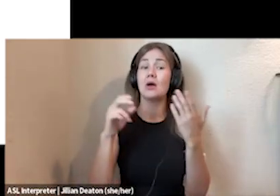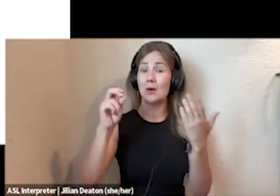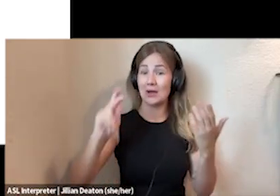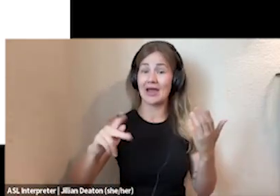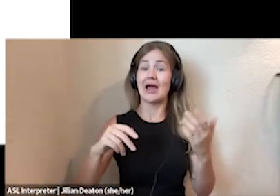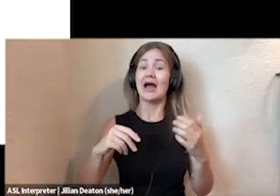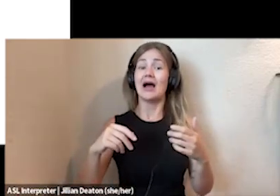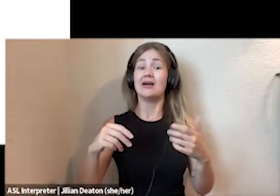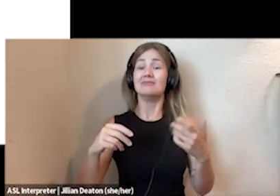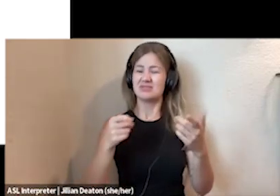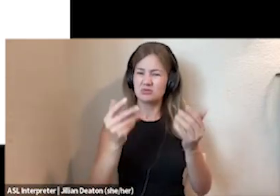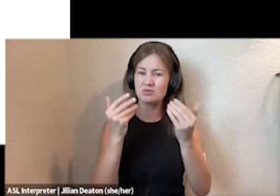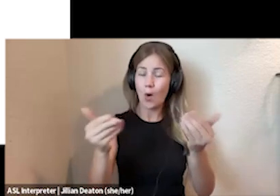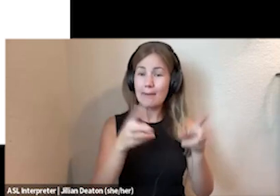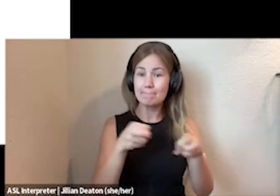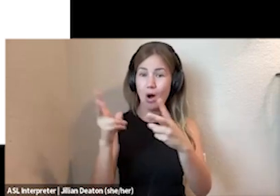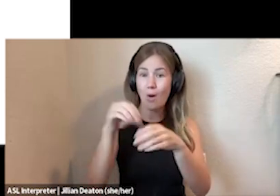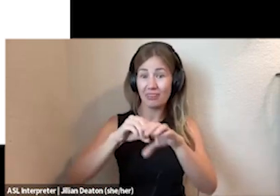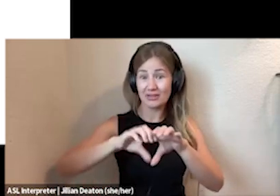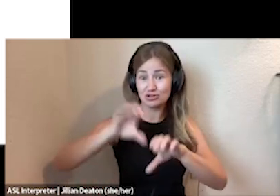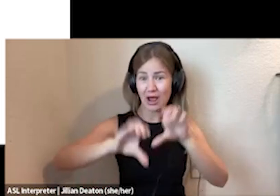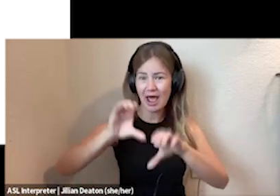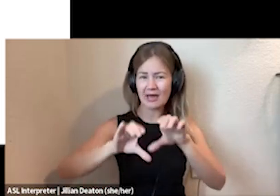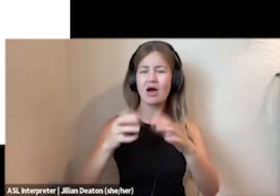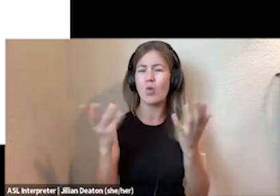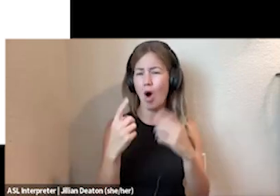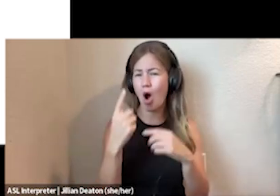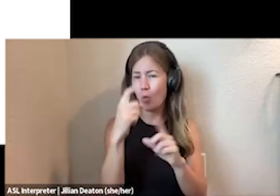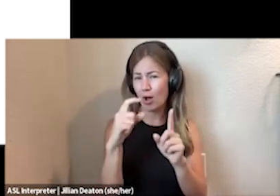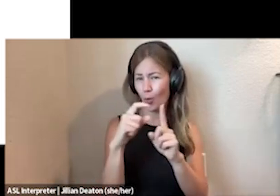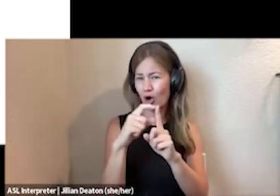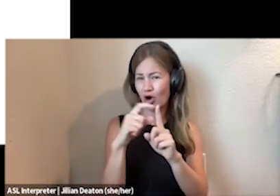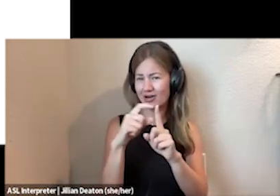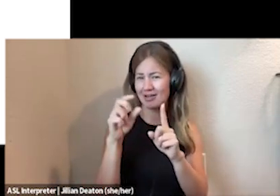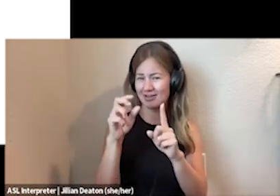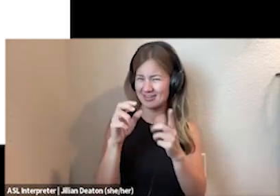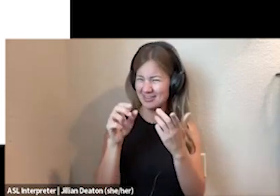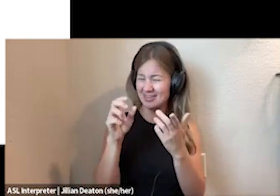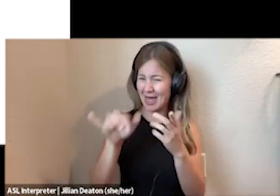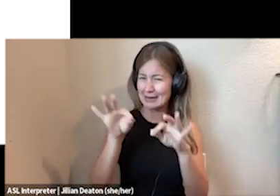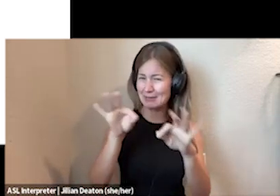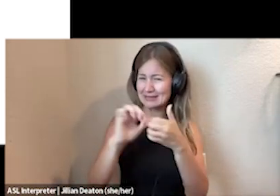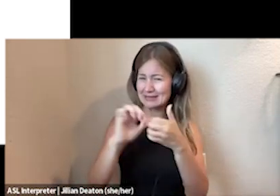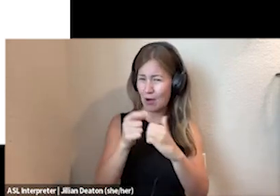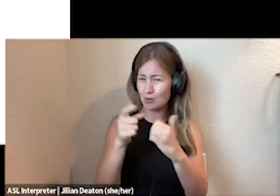chat, what is one word that is making fundraising feel hard? right now.